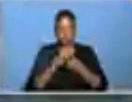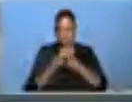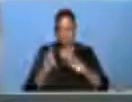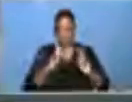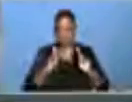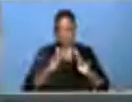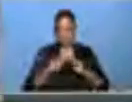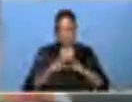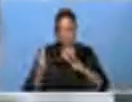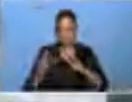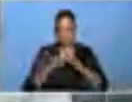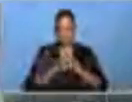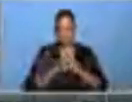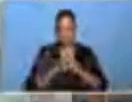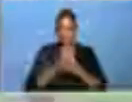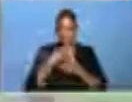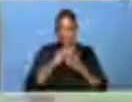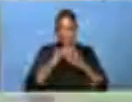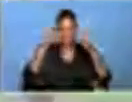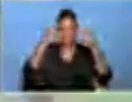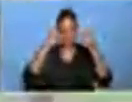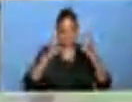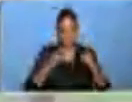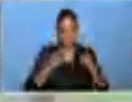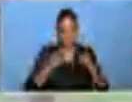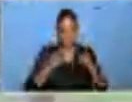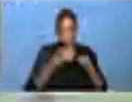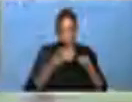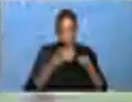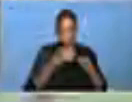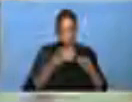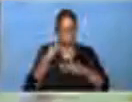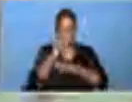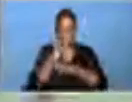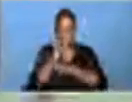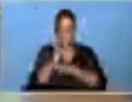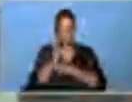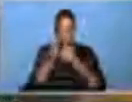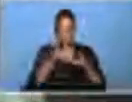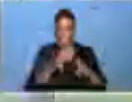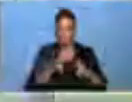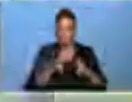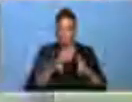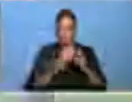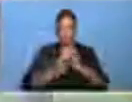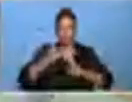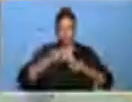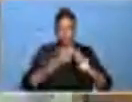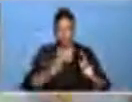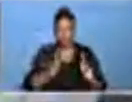board is to be taken by a majority, and so you can